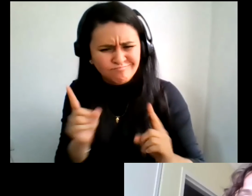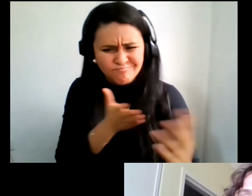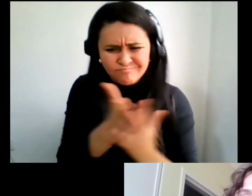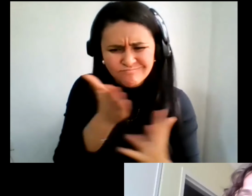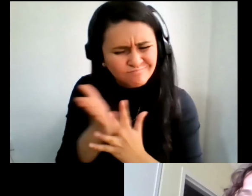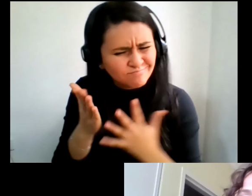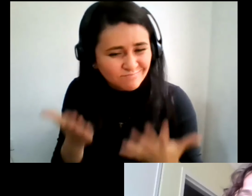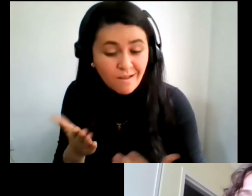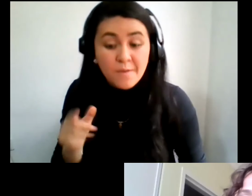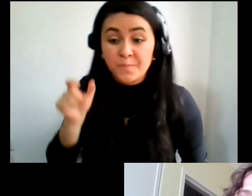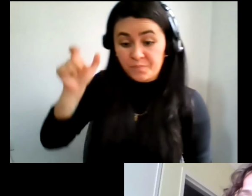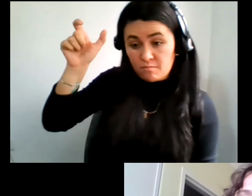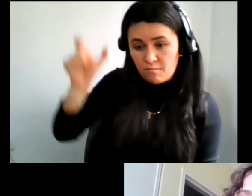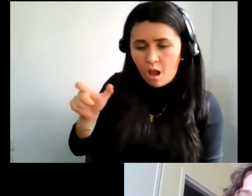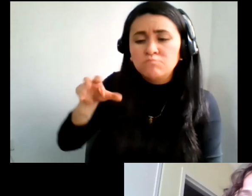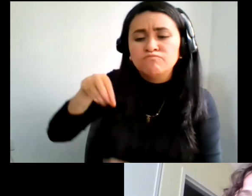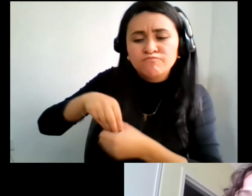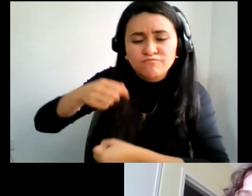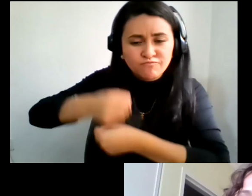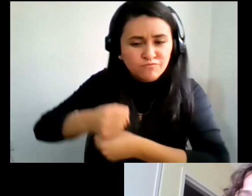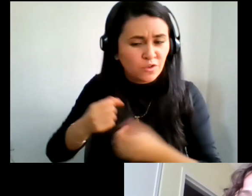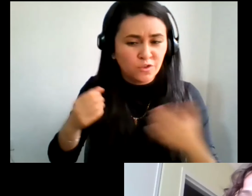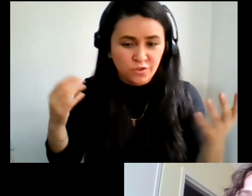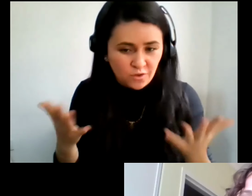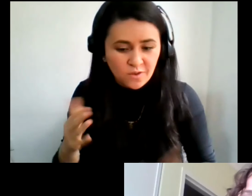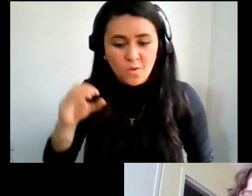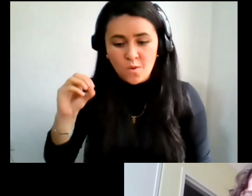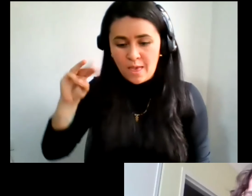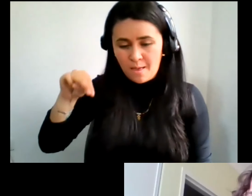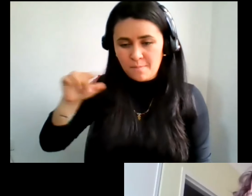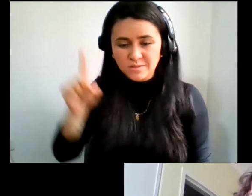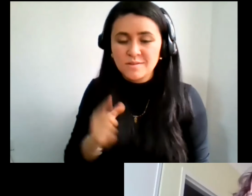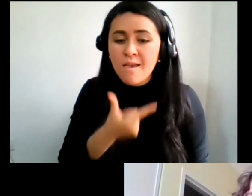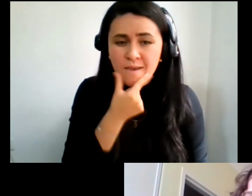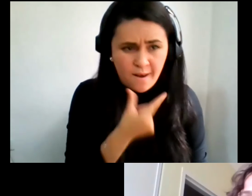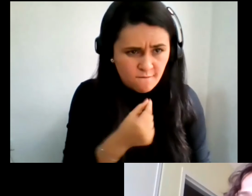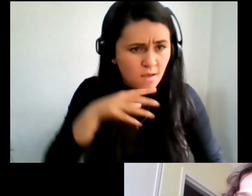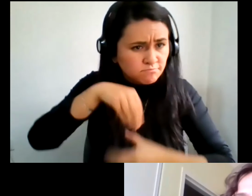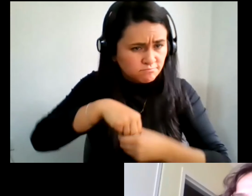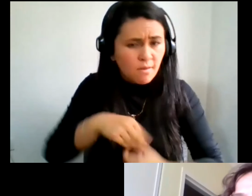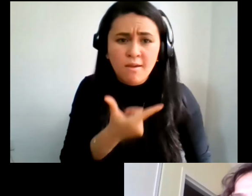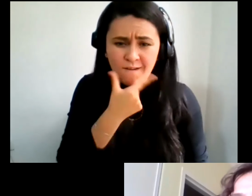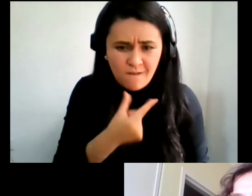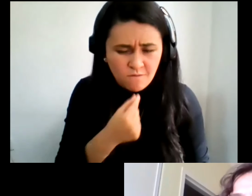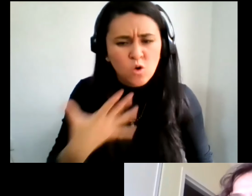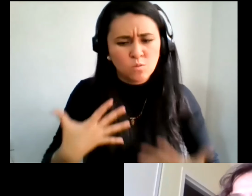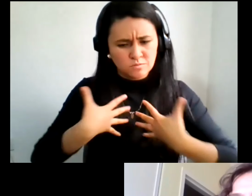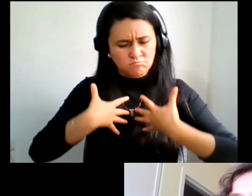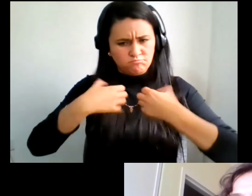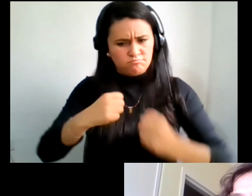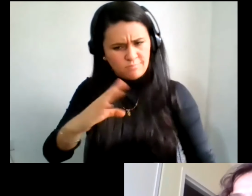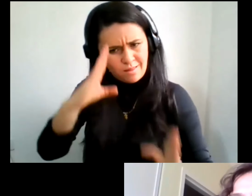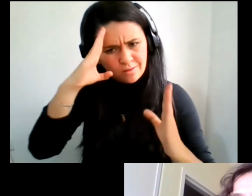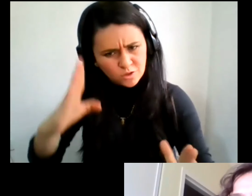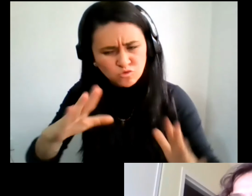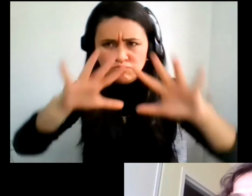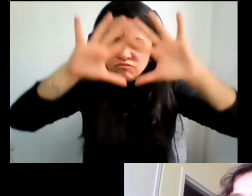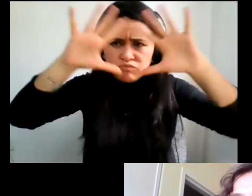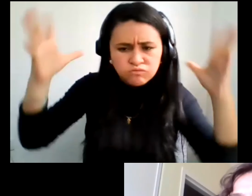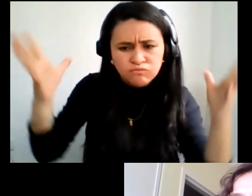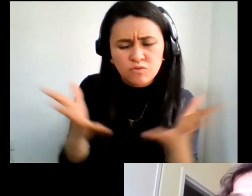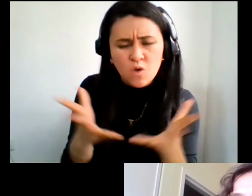current role, she promotes universal health coverage and supports member states in the assessment of health barriers experienced by